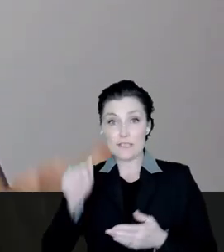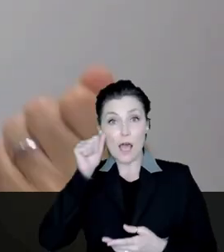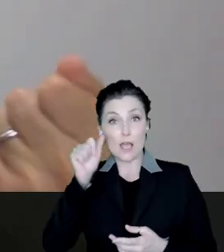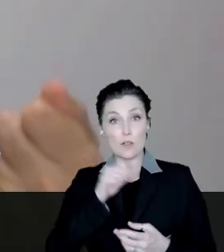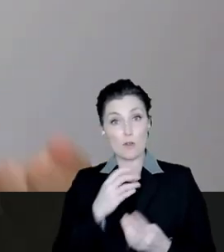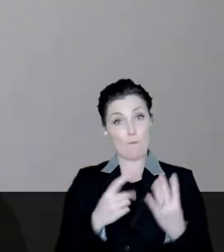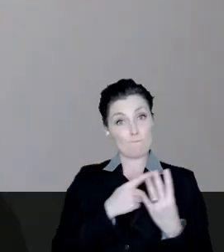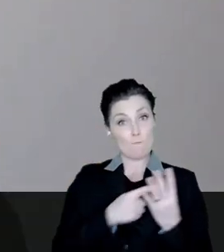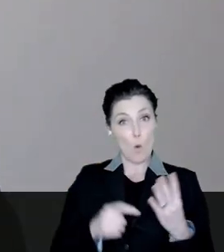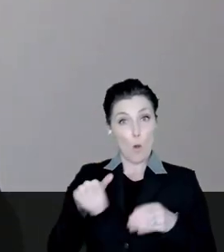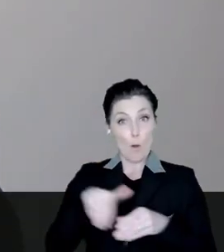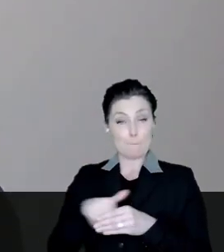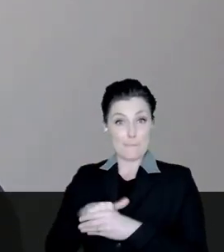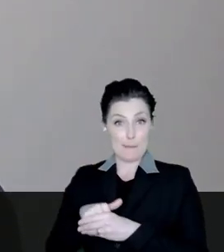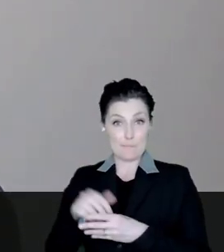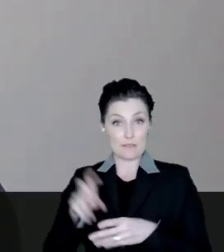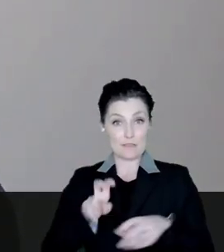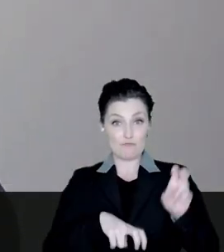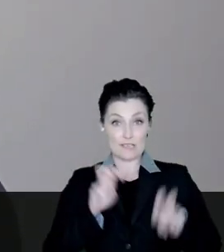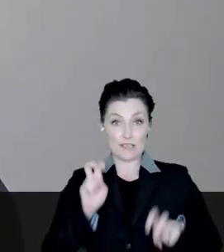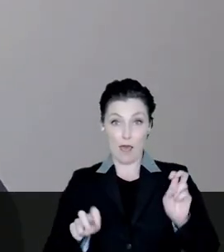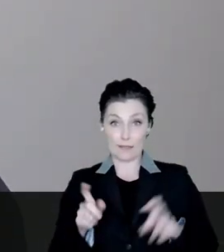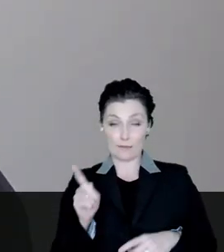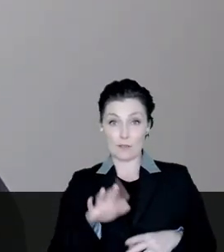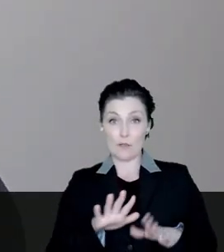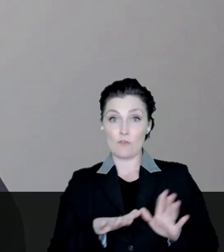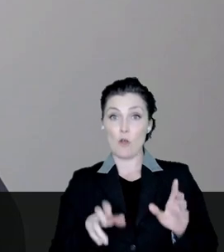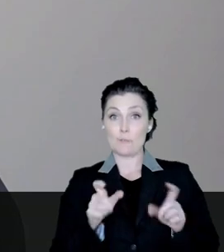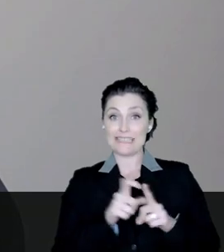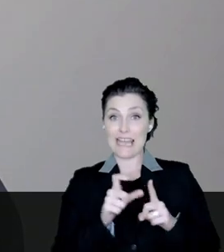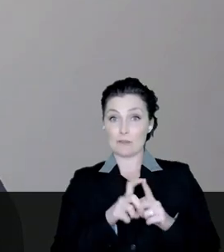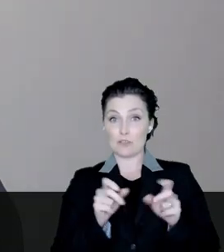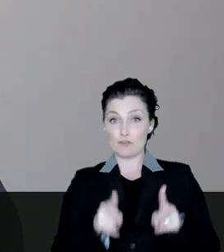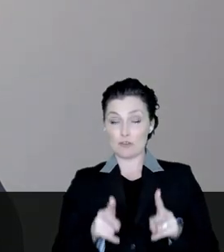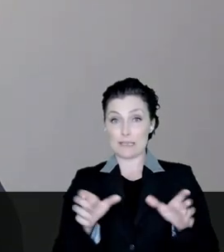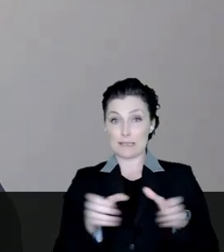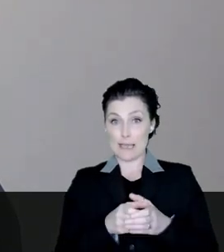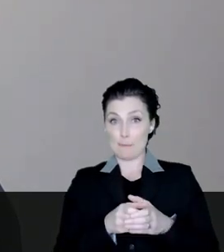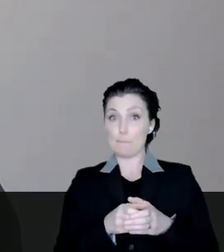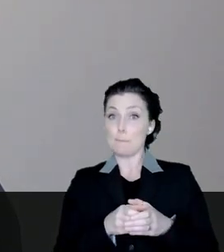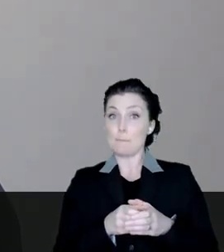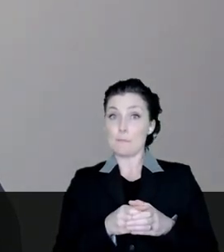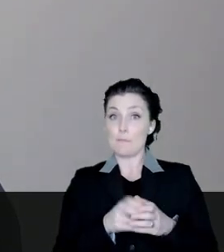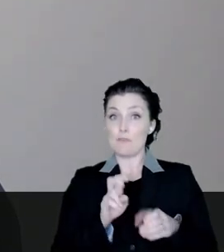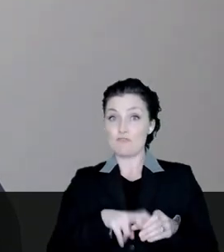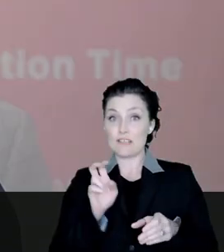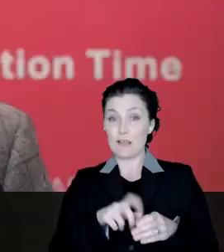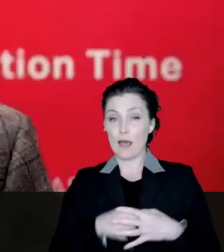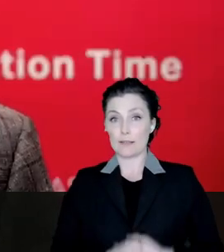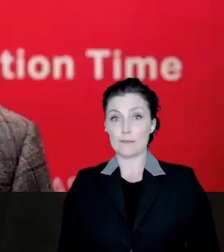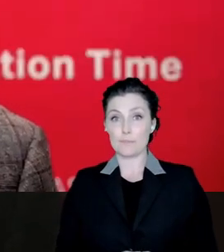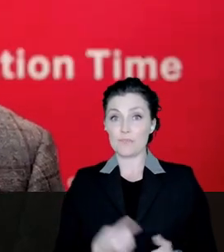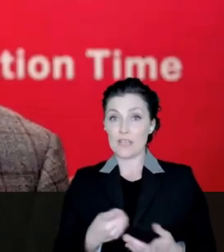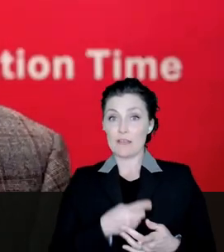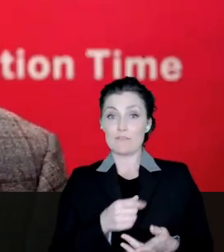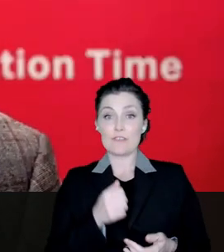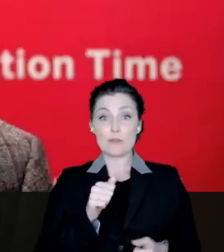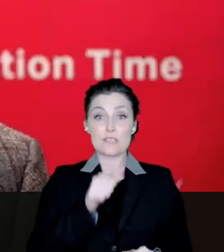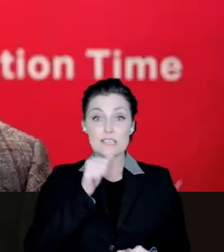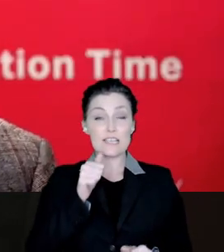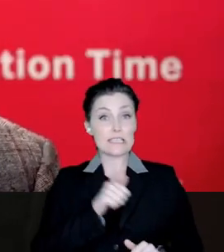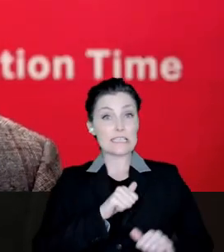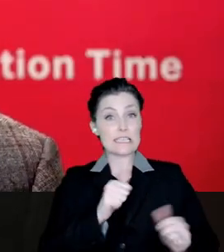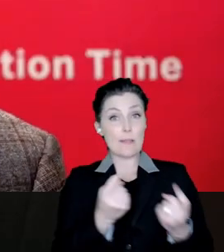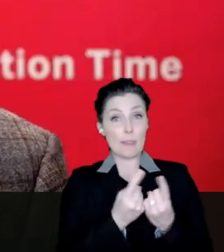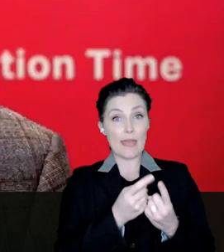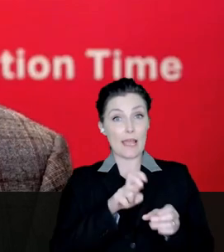resigned this evening, and I hope he'll do the decent thing and resign himself. It was the decent thing that I was looking for. Assembly